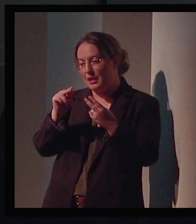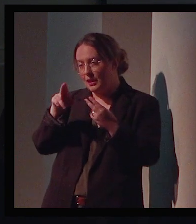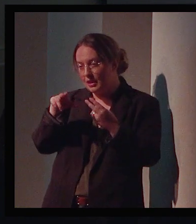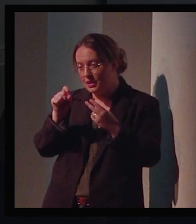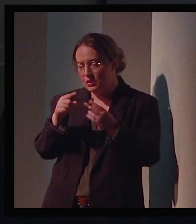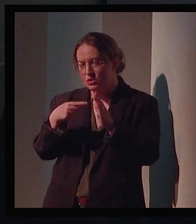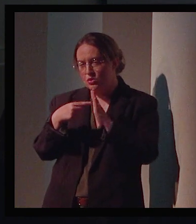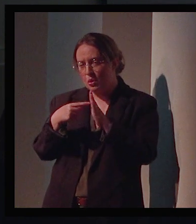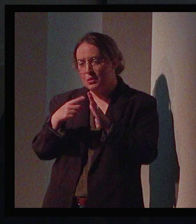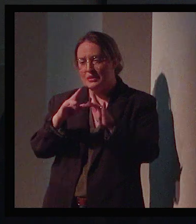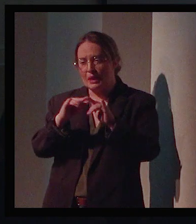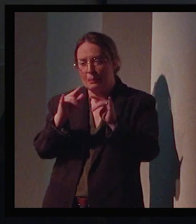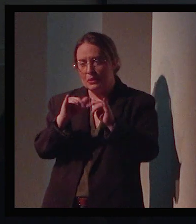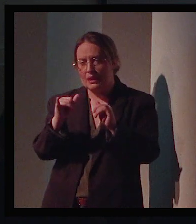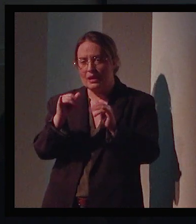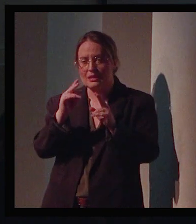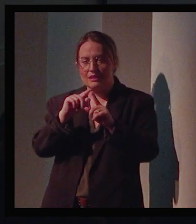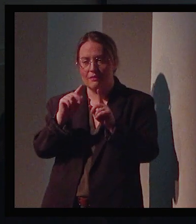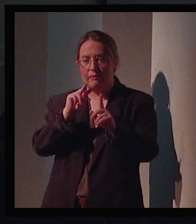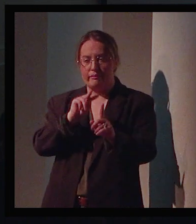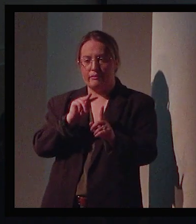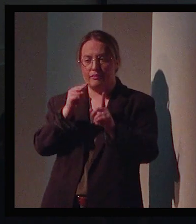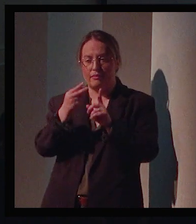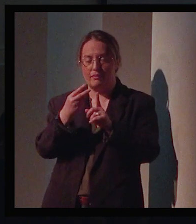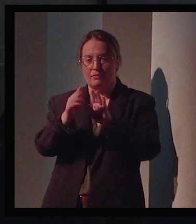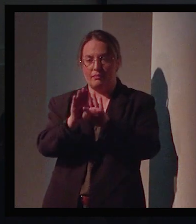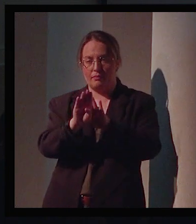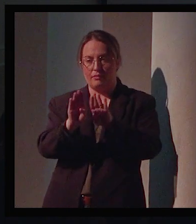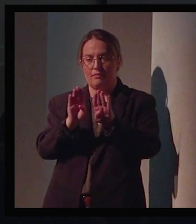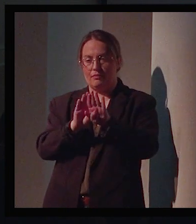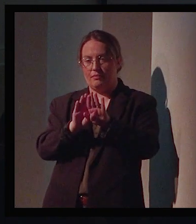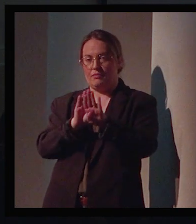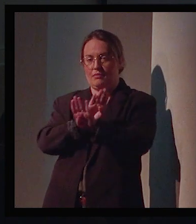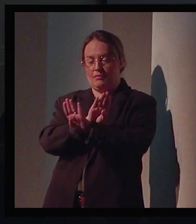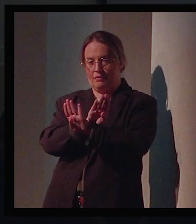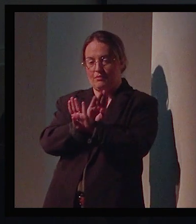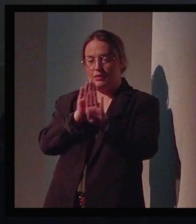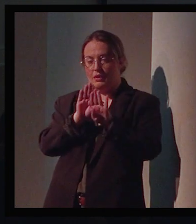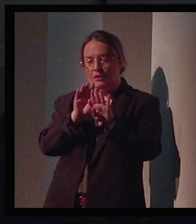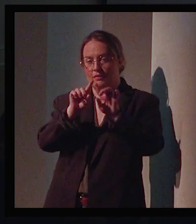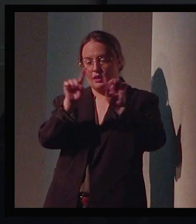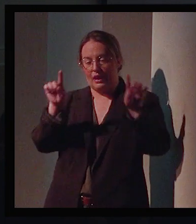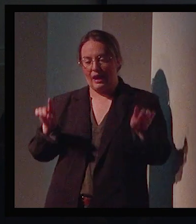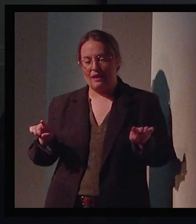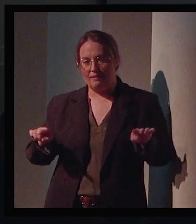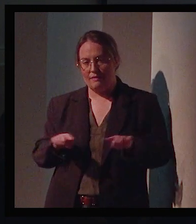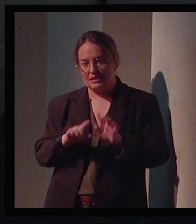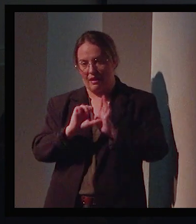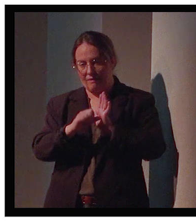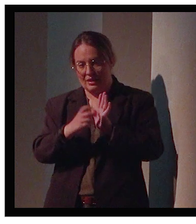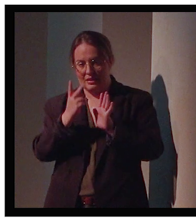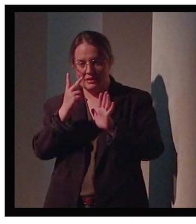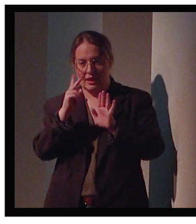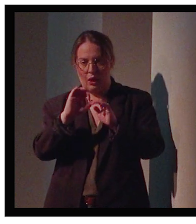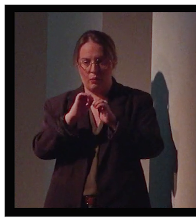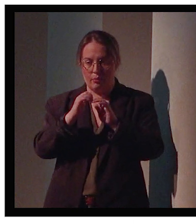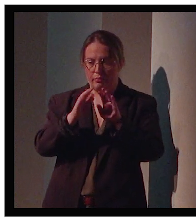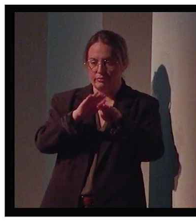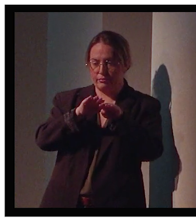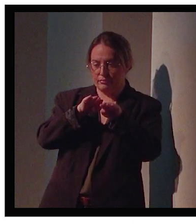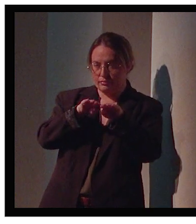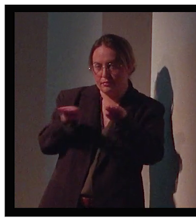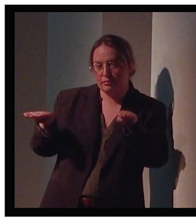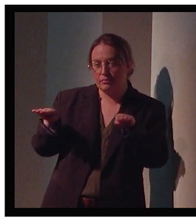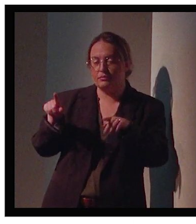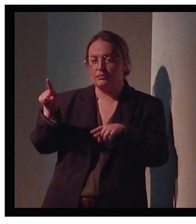simultaneous vantage points and emphasizing the flatness of the canvas, as you can see here in Villon's portrait. And of course,